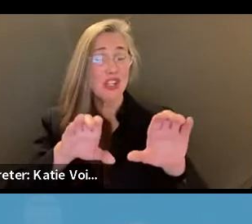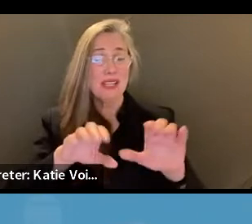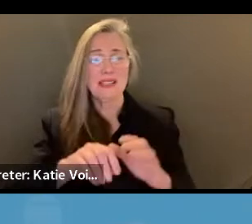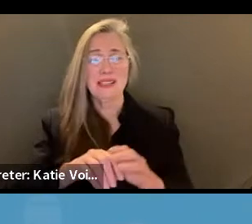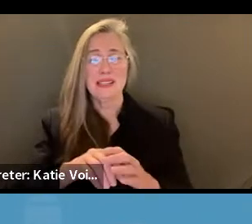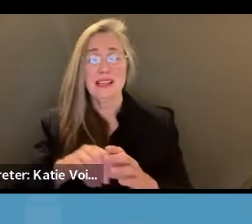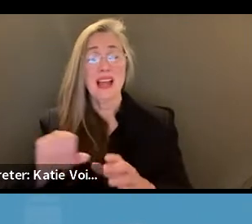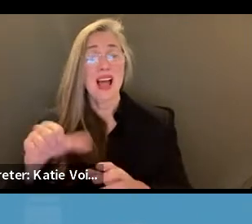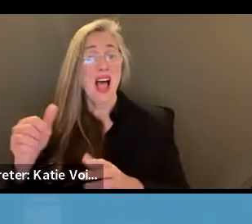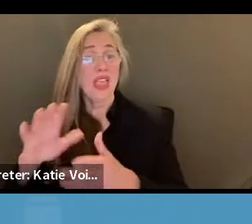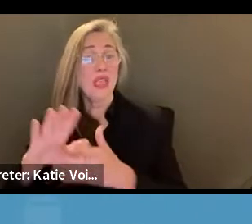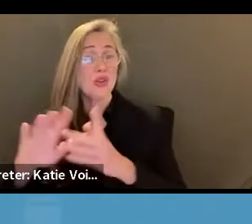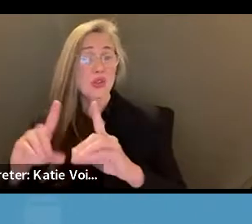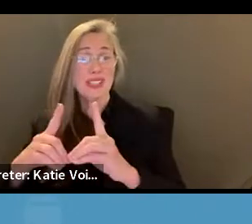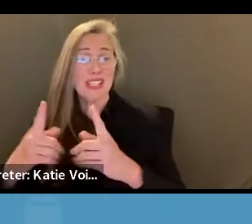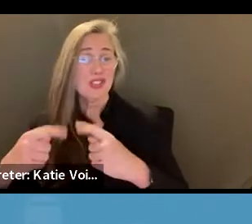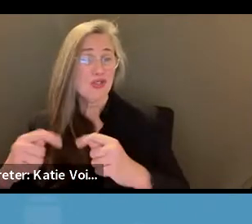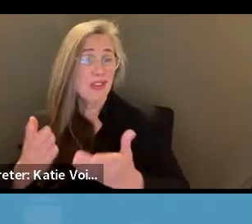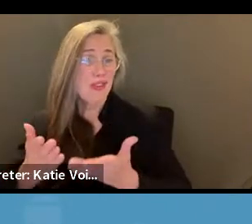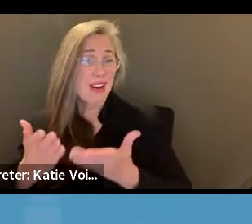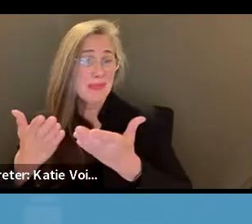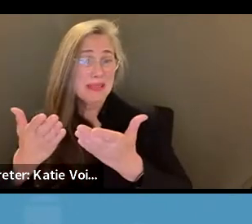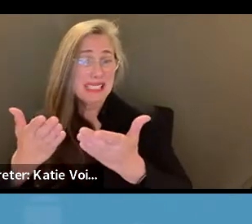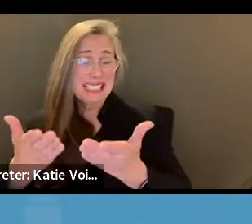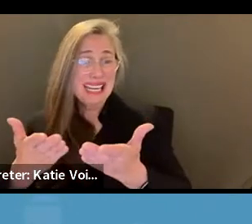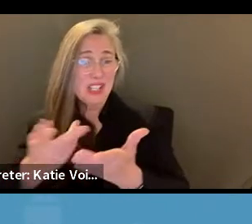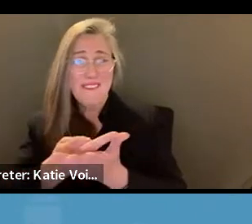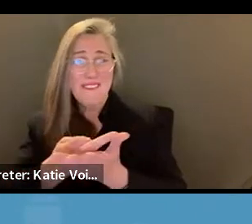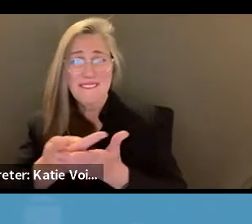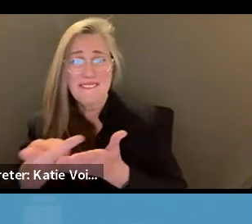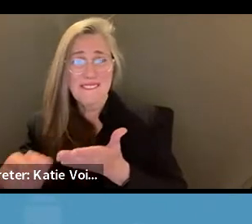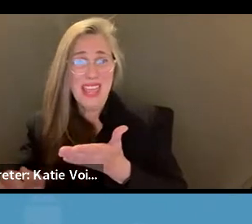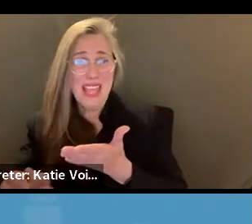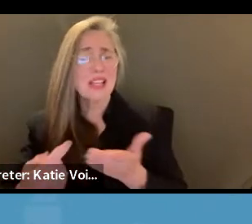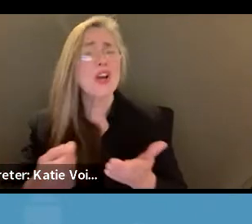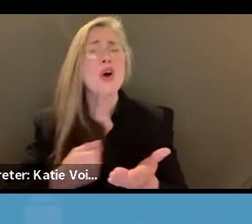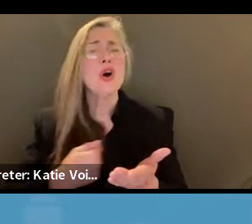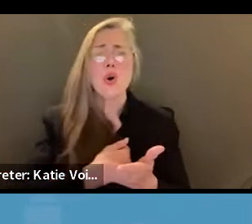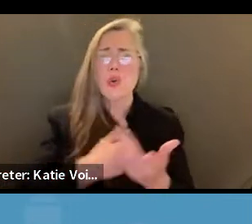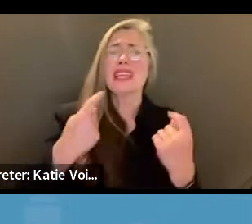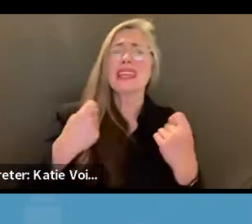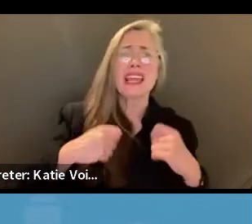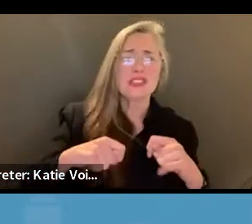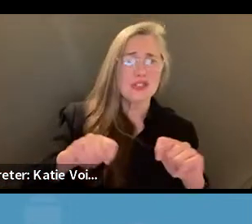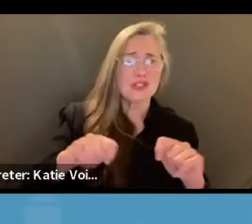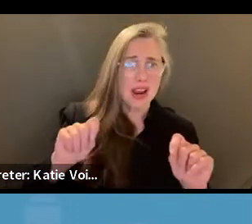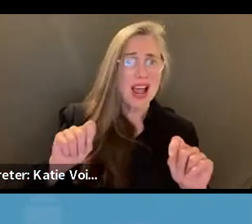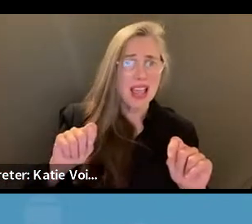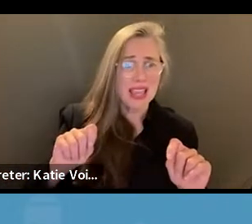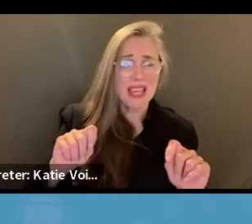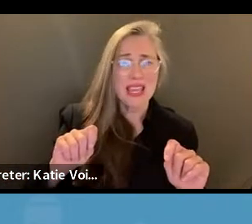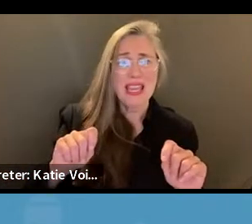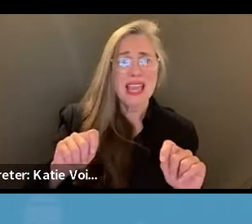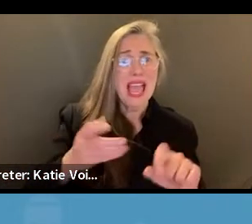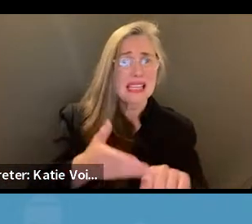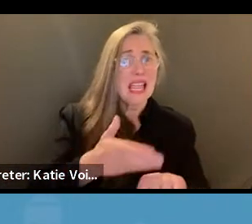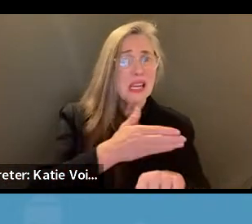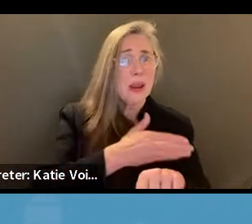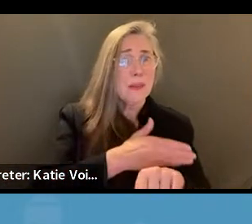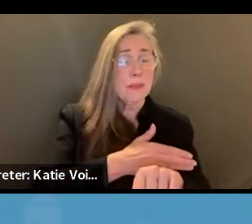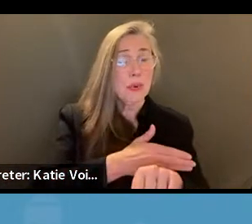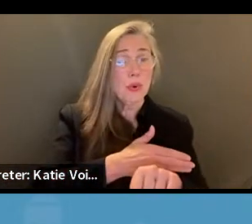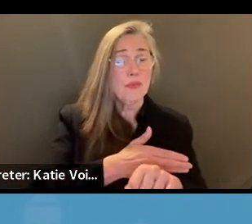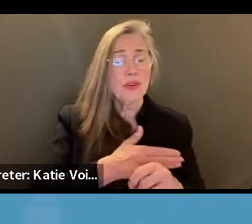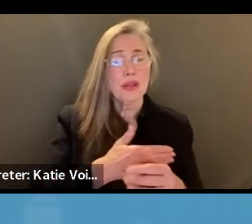tried, that this school district can try and improve on. Sure, there